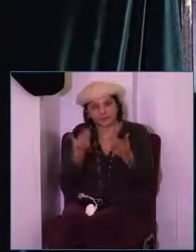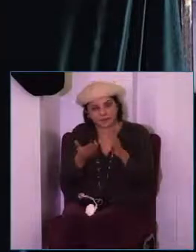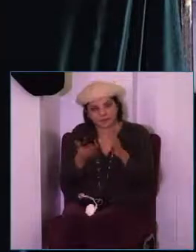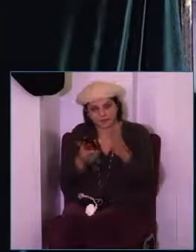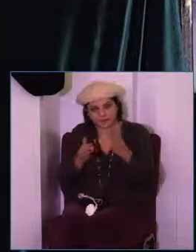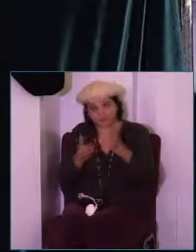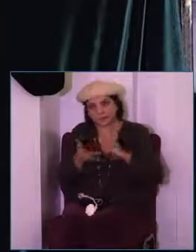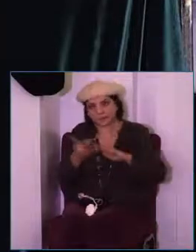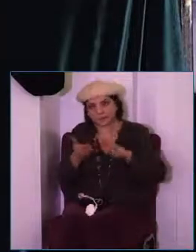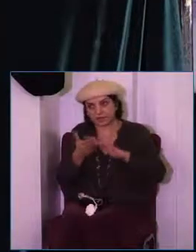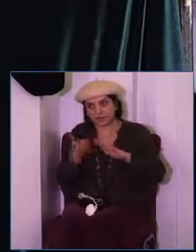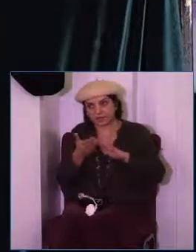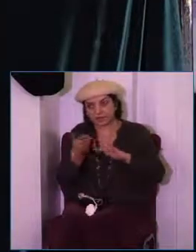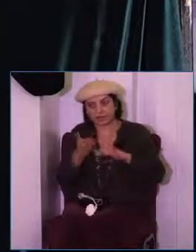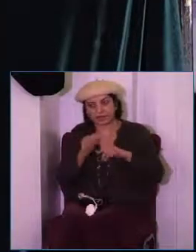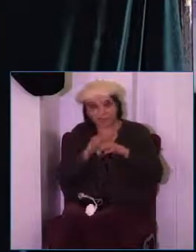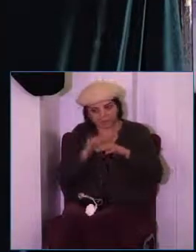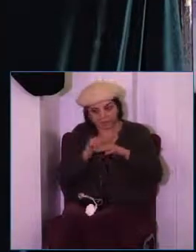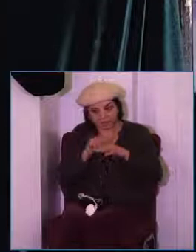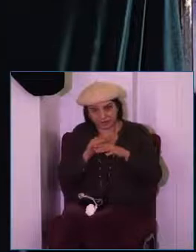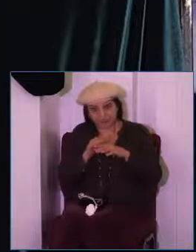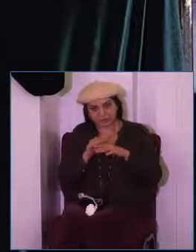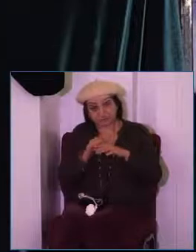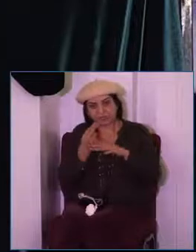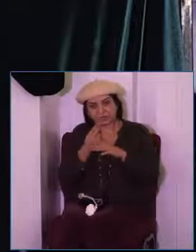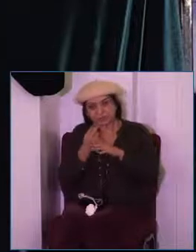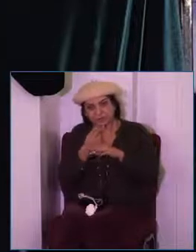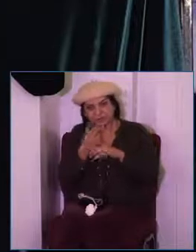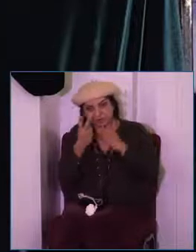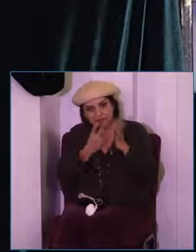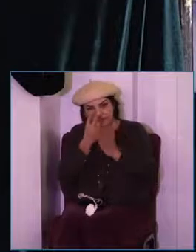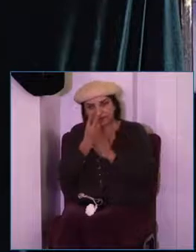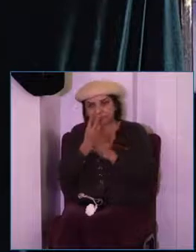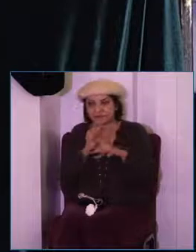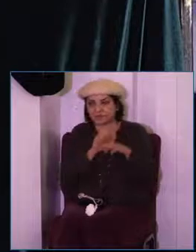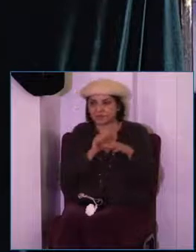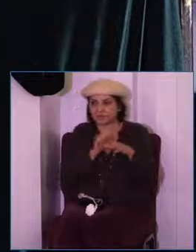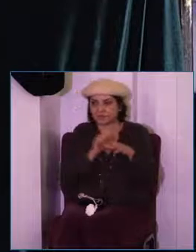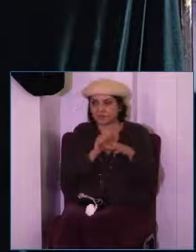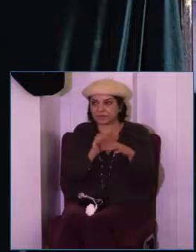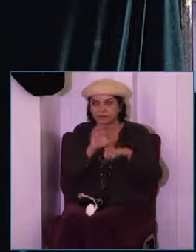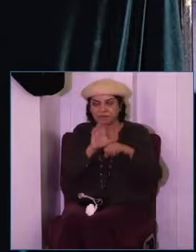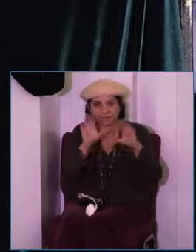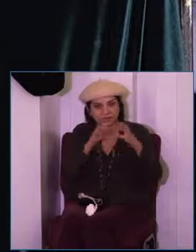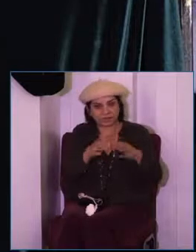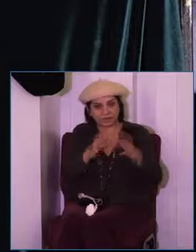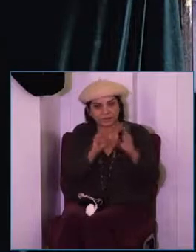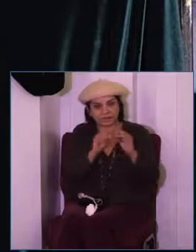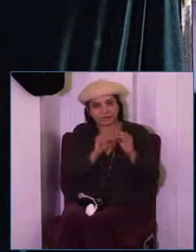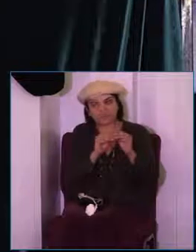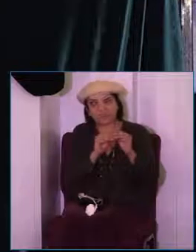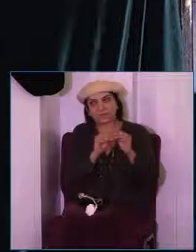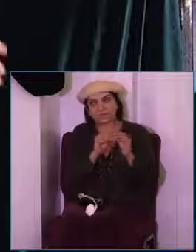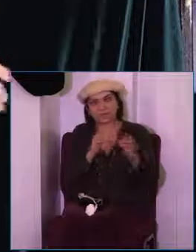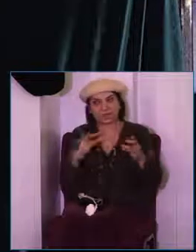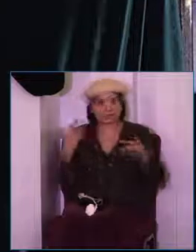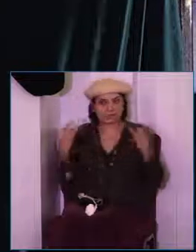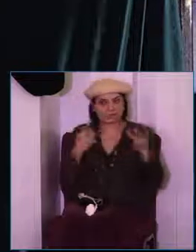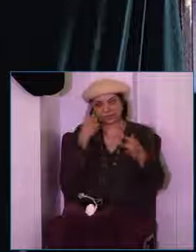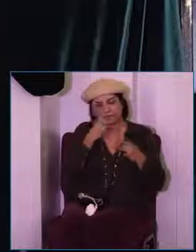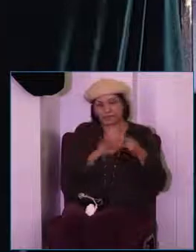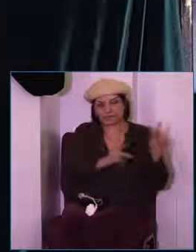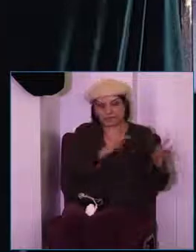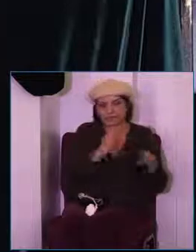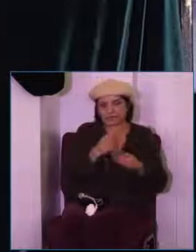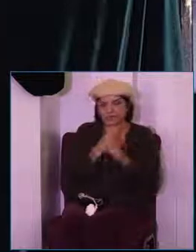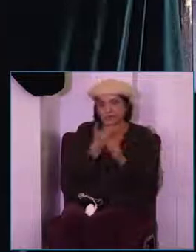it. We spent over 2 hours yesterday practicing this congregational meeting, and I'm so excited for the people that are making